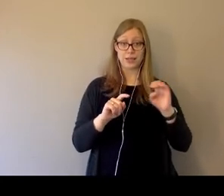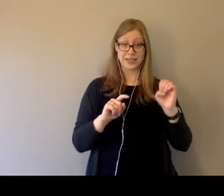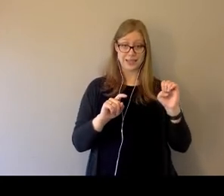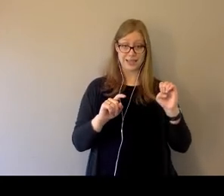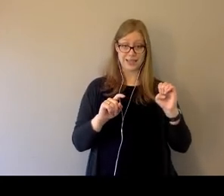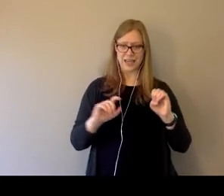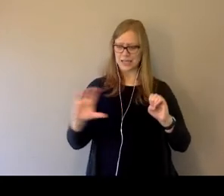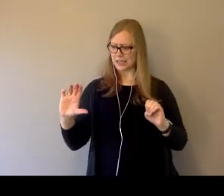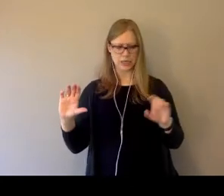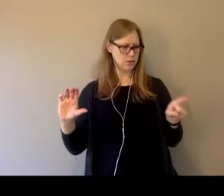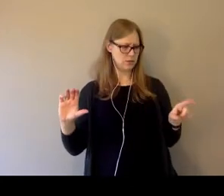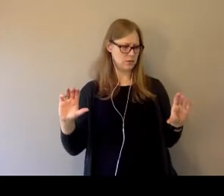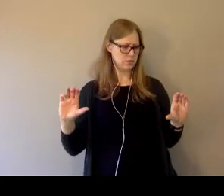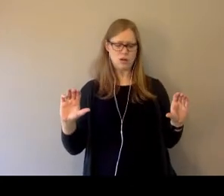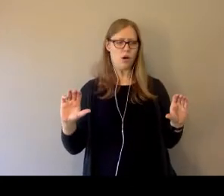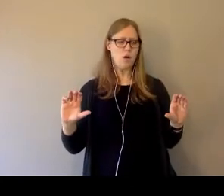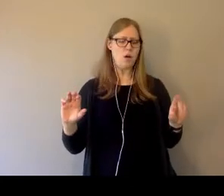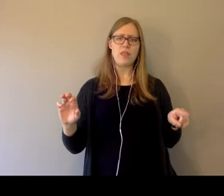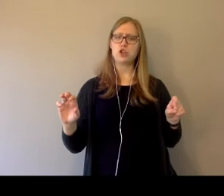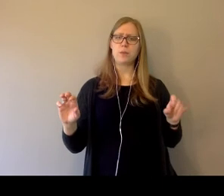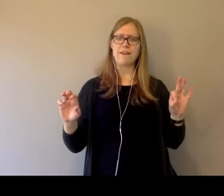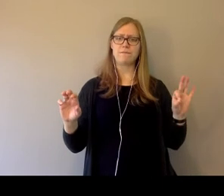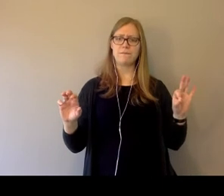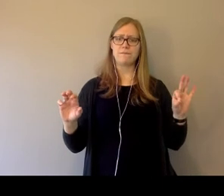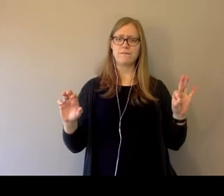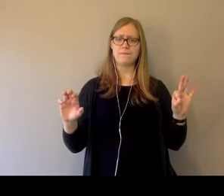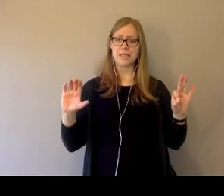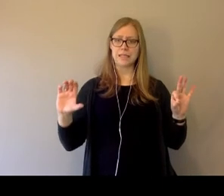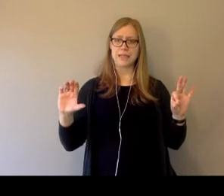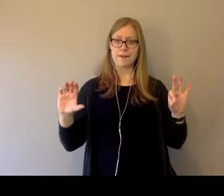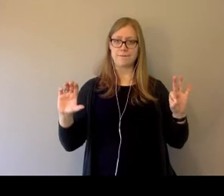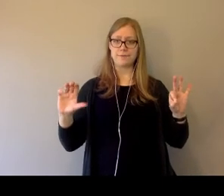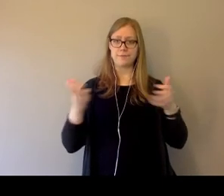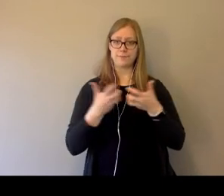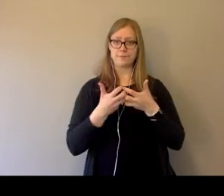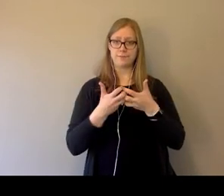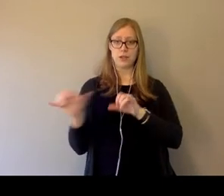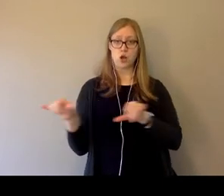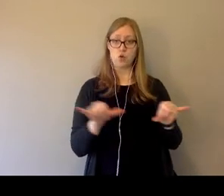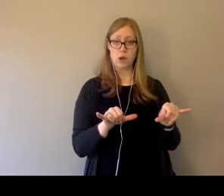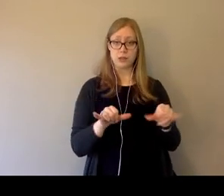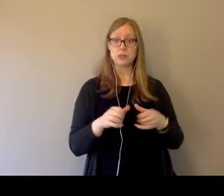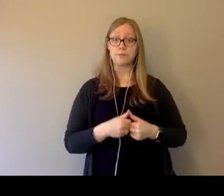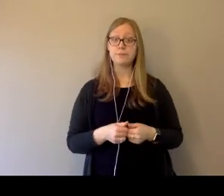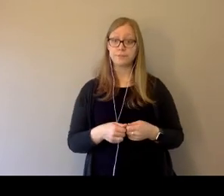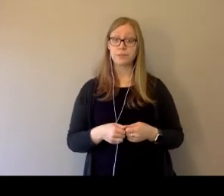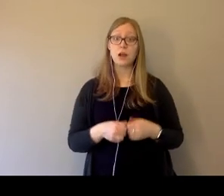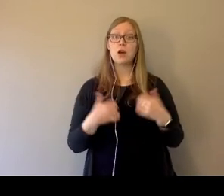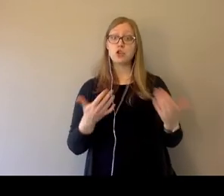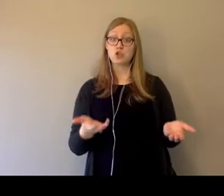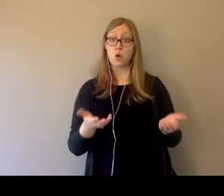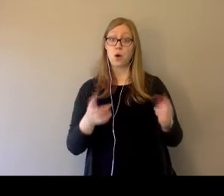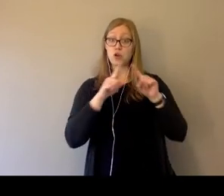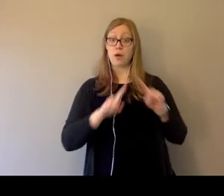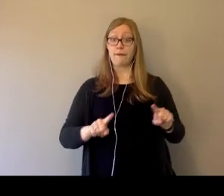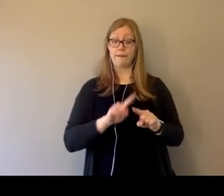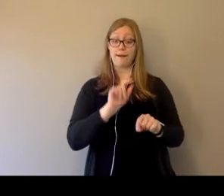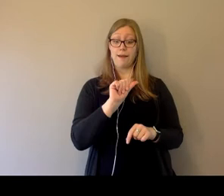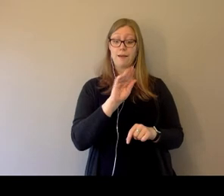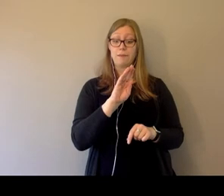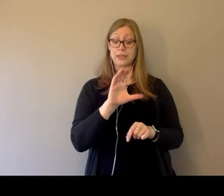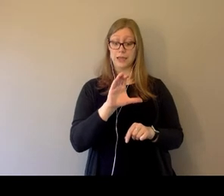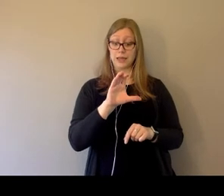shouldn't it? So let's fix this. Is congruent to F. And so triangle ABC